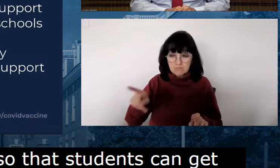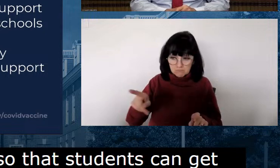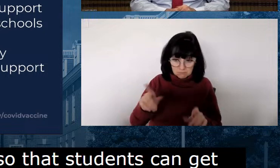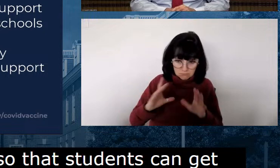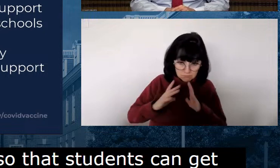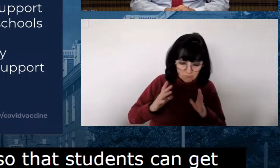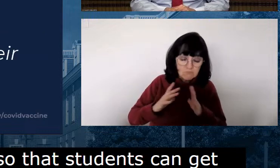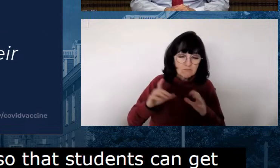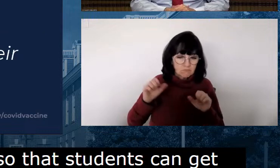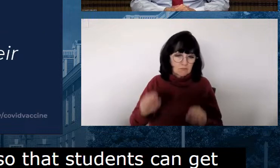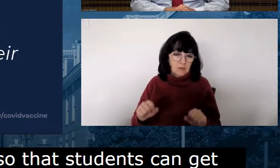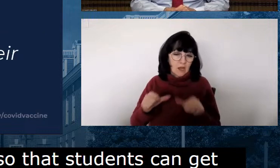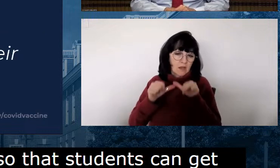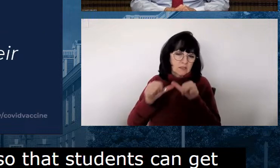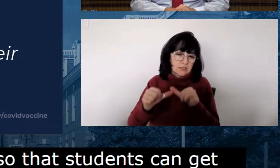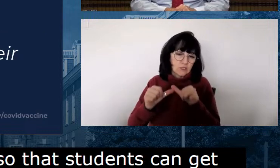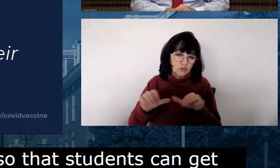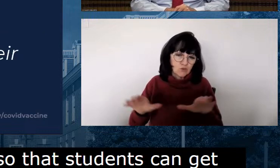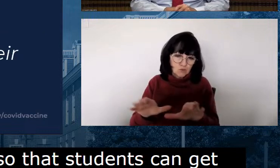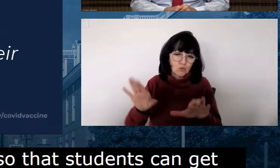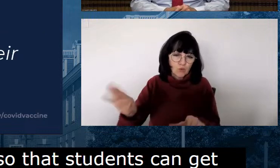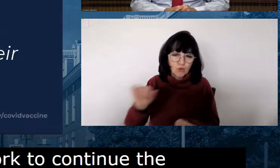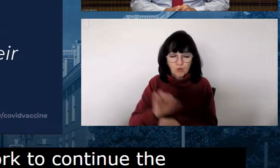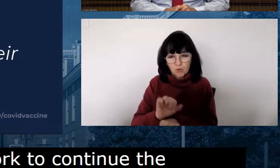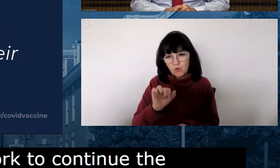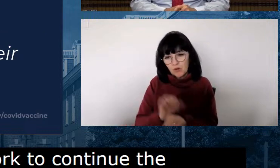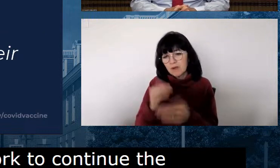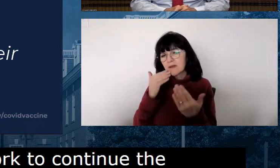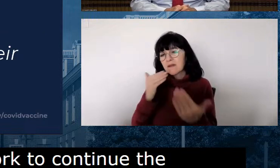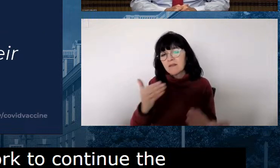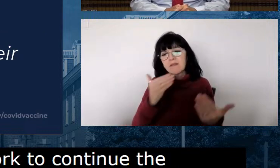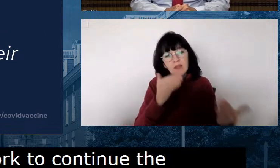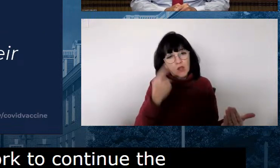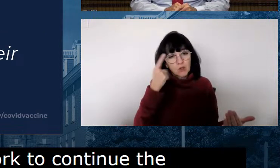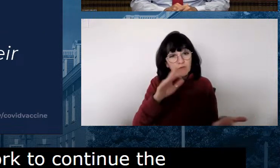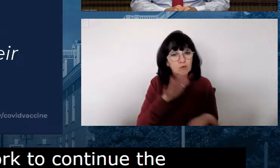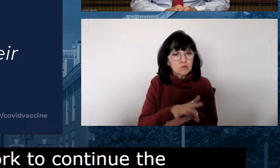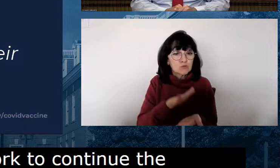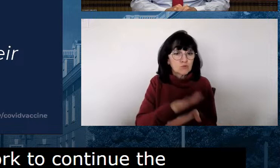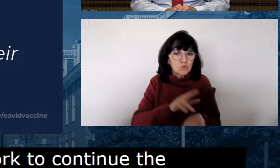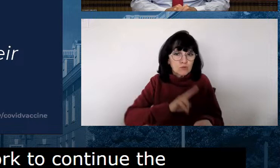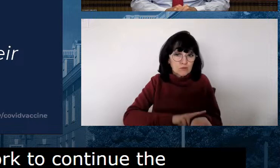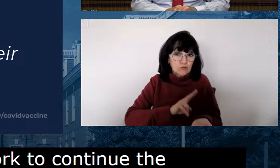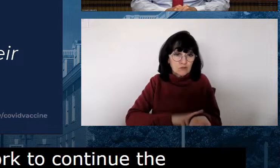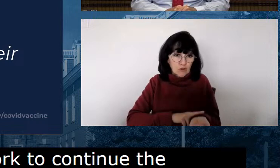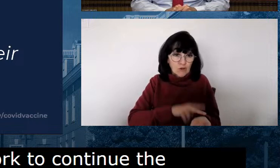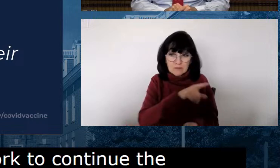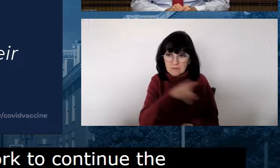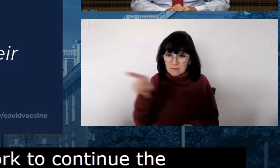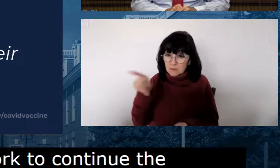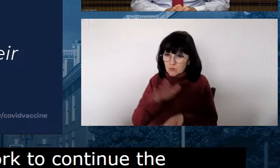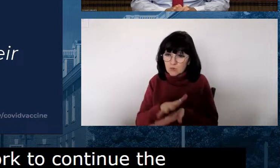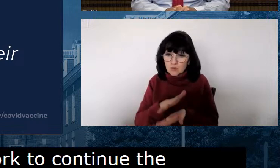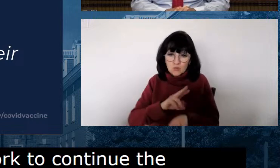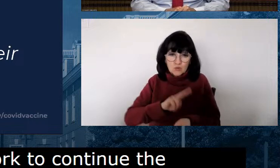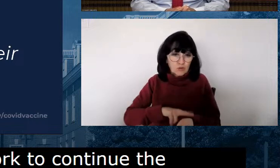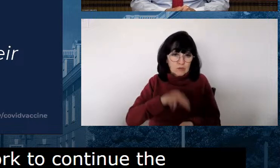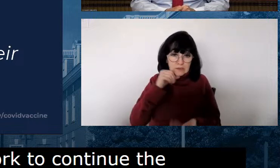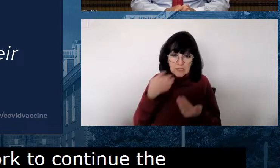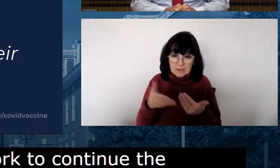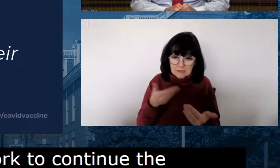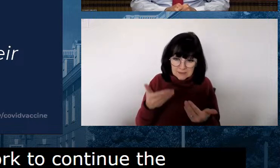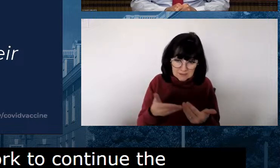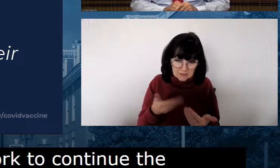So thank you to our school nurses. This is a shout out to our school nurses for everything that they're doing. We know there's a lot of interaction